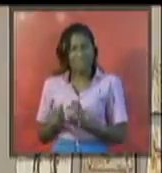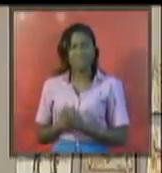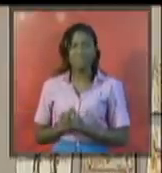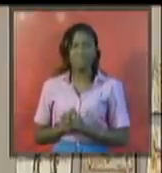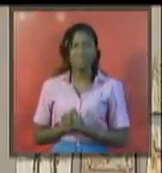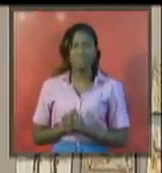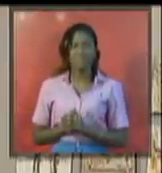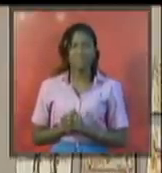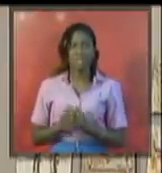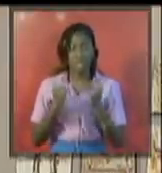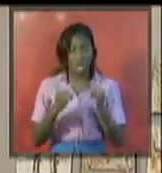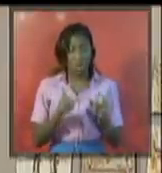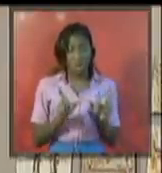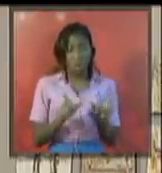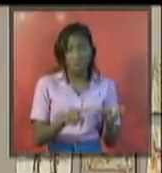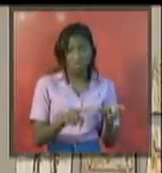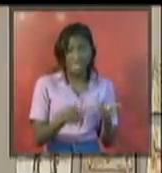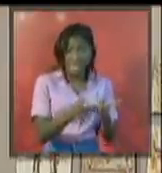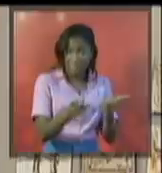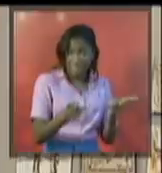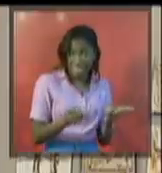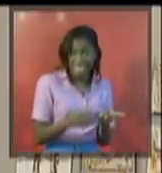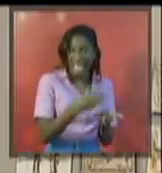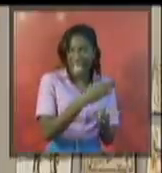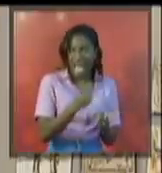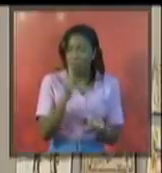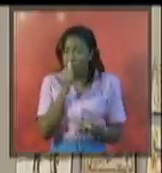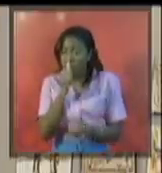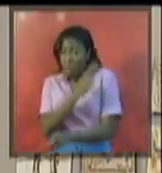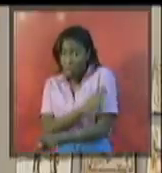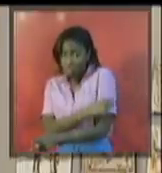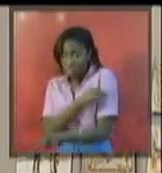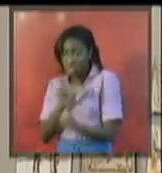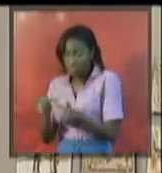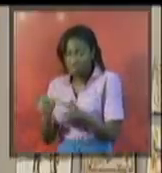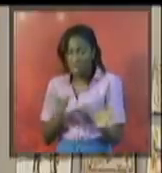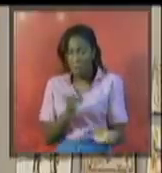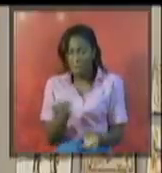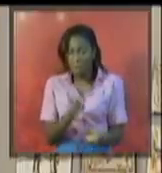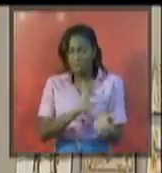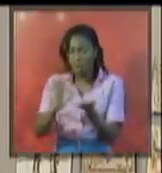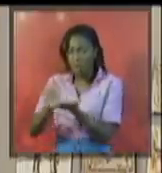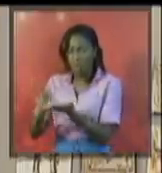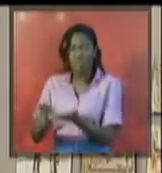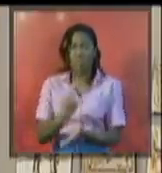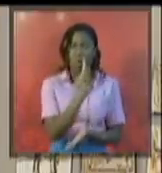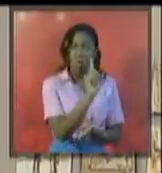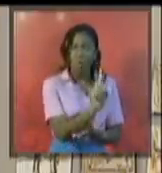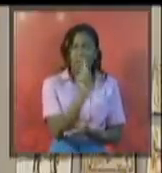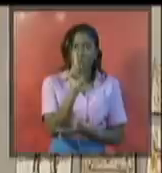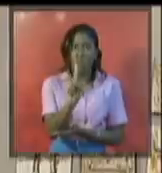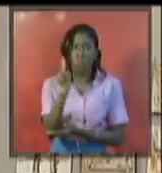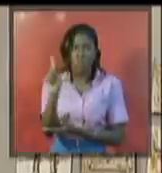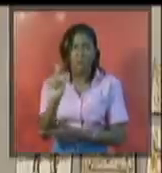between our quarantine facilities and our step-down facilities, about 111 persons have improved and